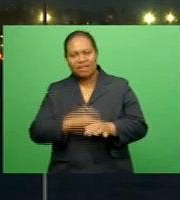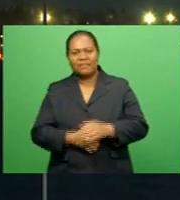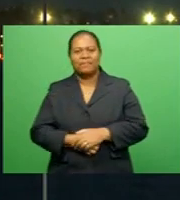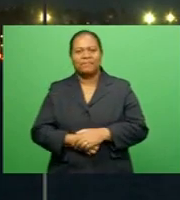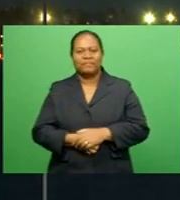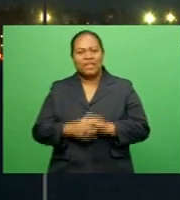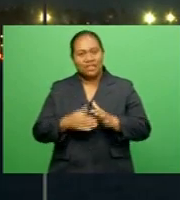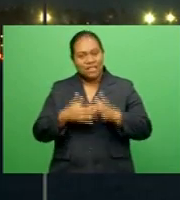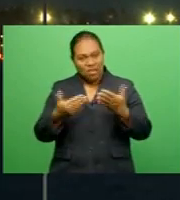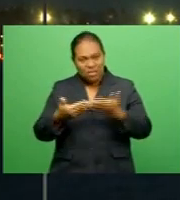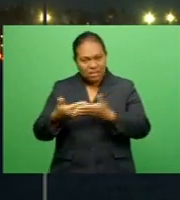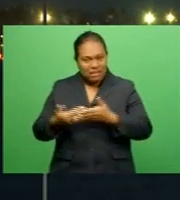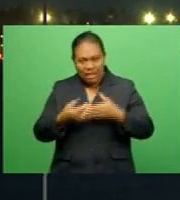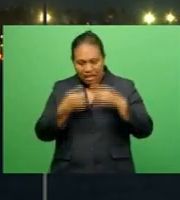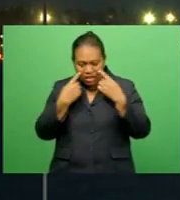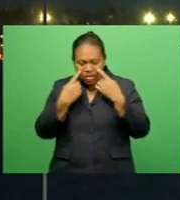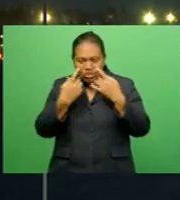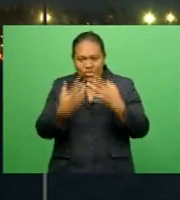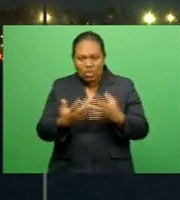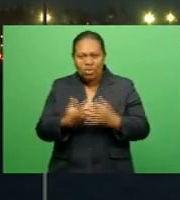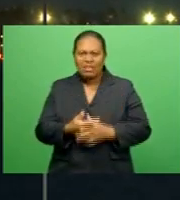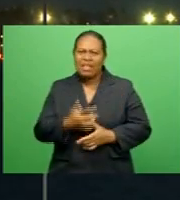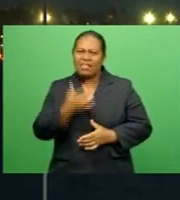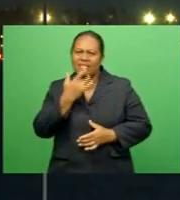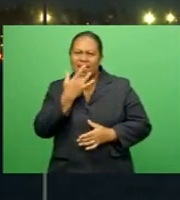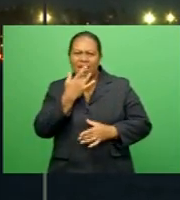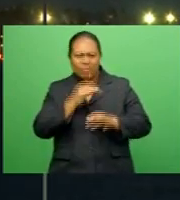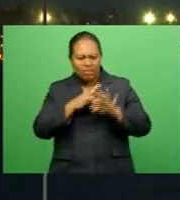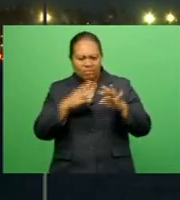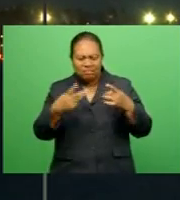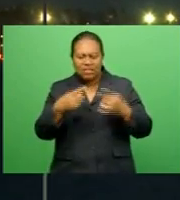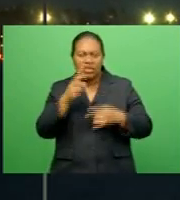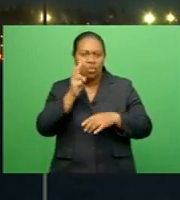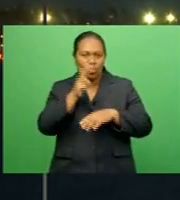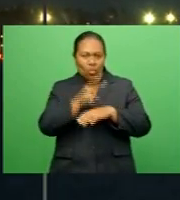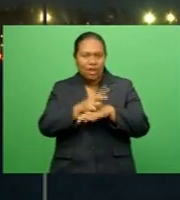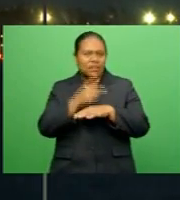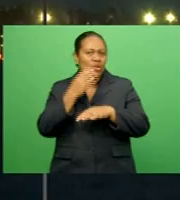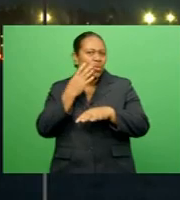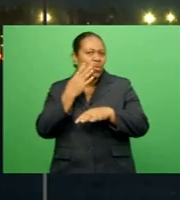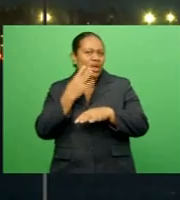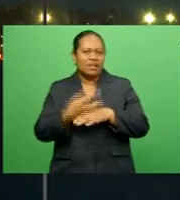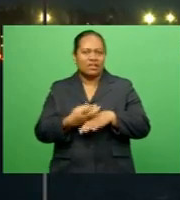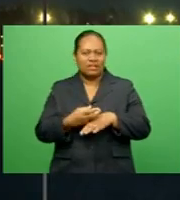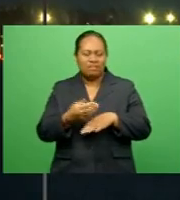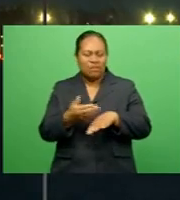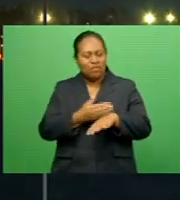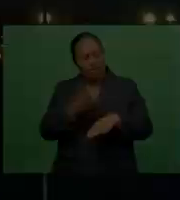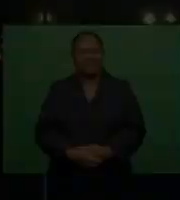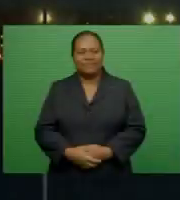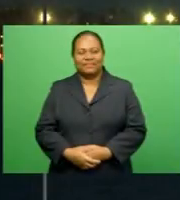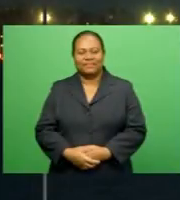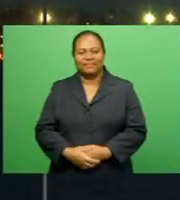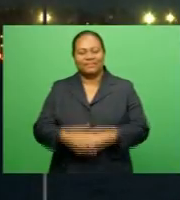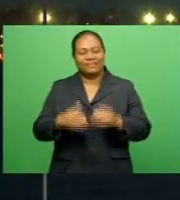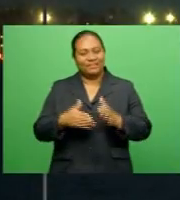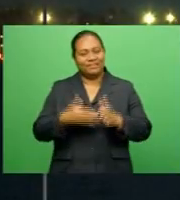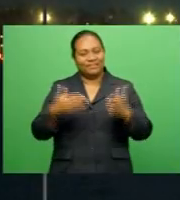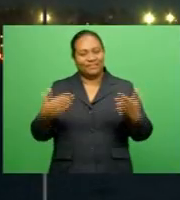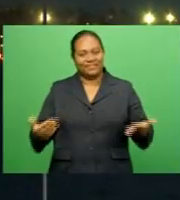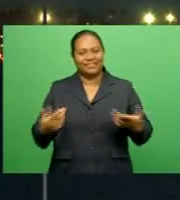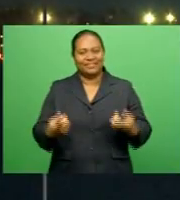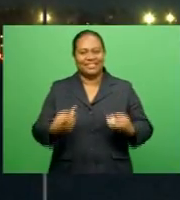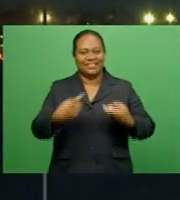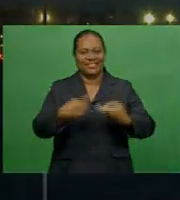study has revealed that the type of content you watch on your phone before you sleep can affect your sleep patterns. And now we join Angie